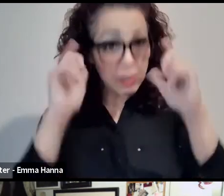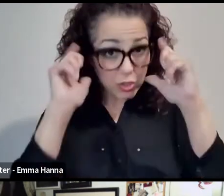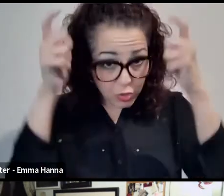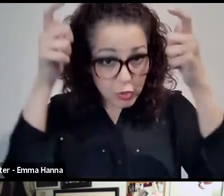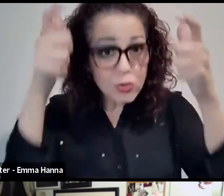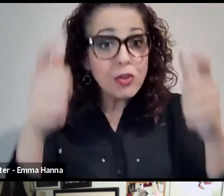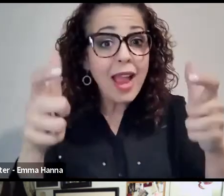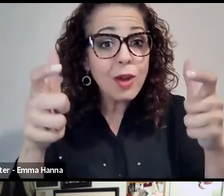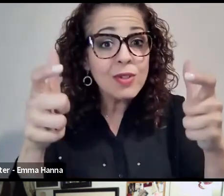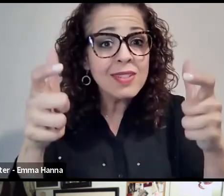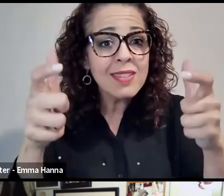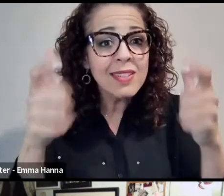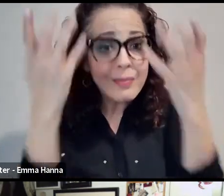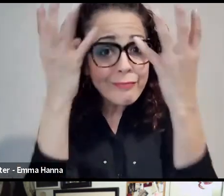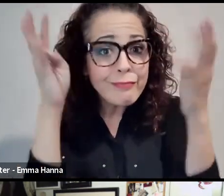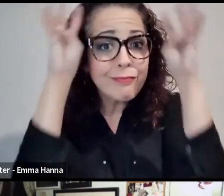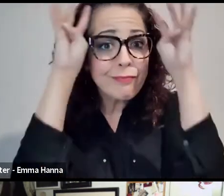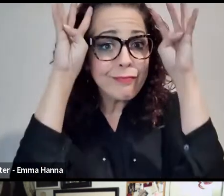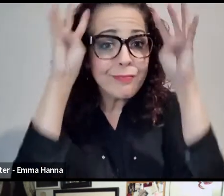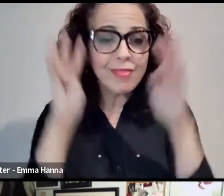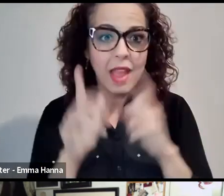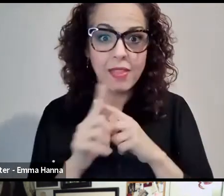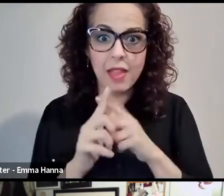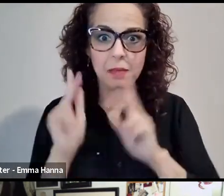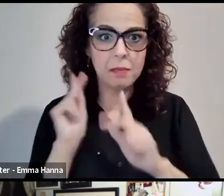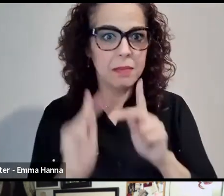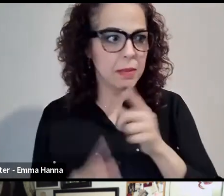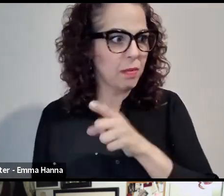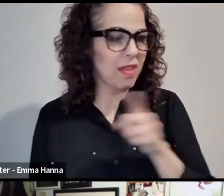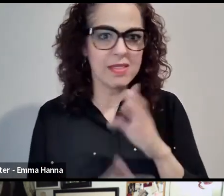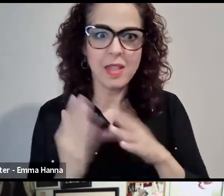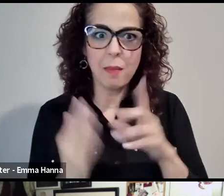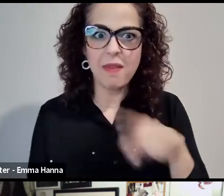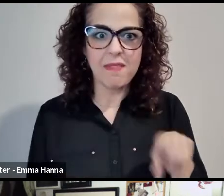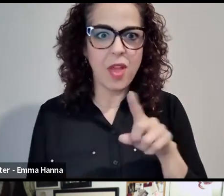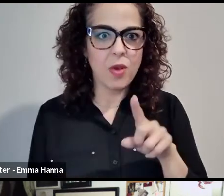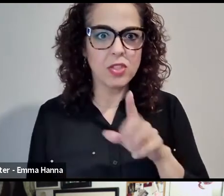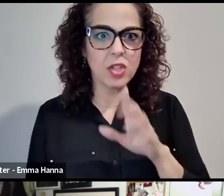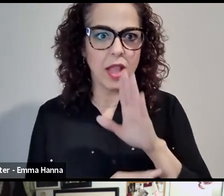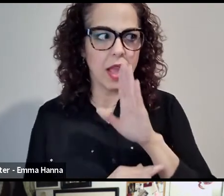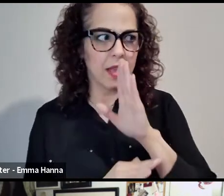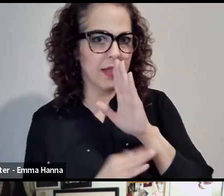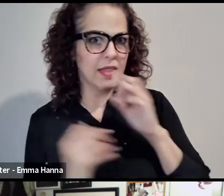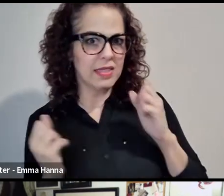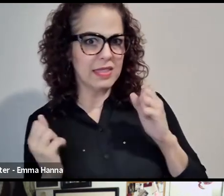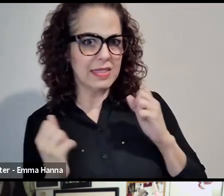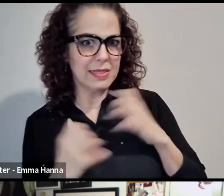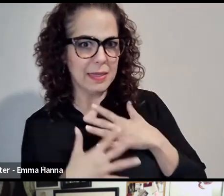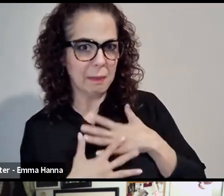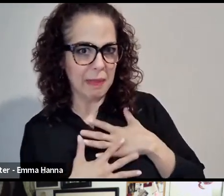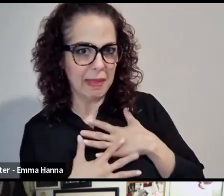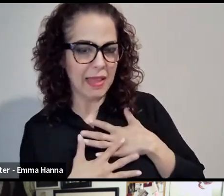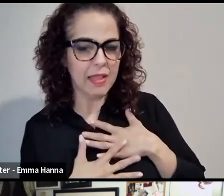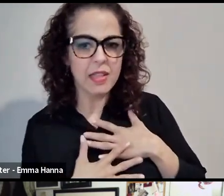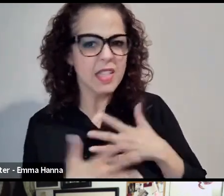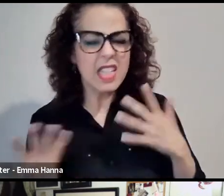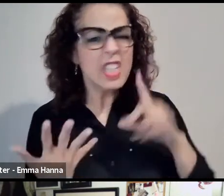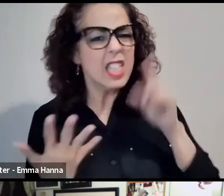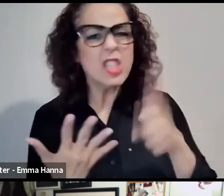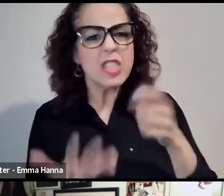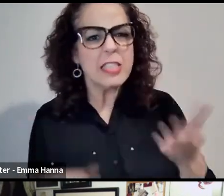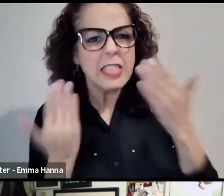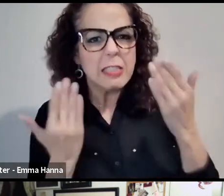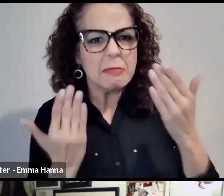what to. And so sometimes people have been so timid. And I'm like, just with the crown,